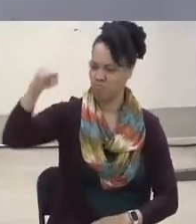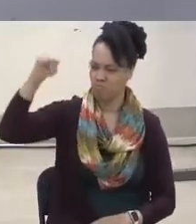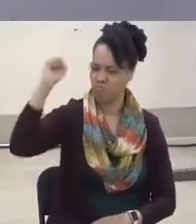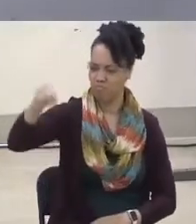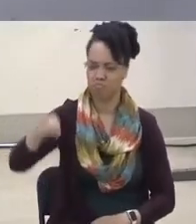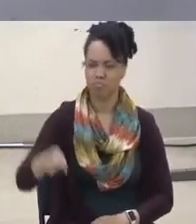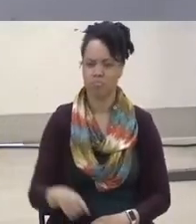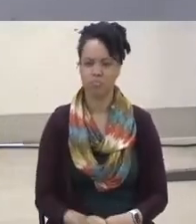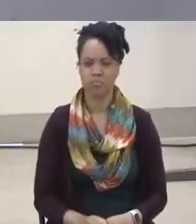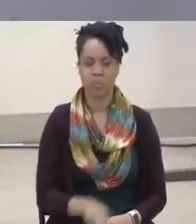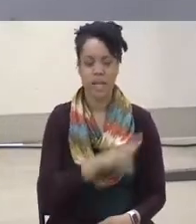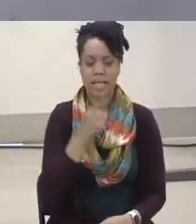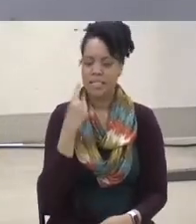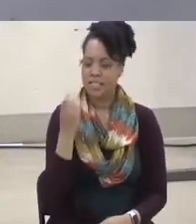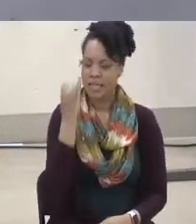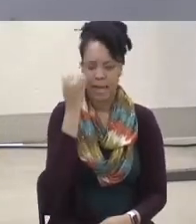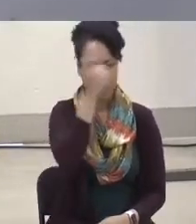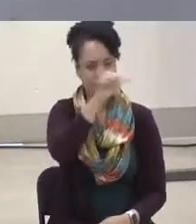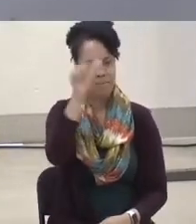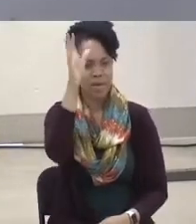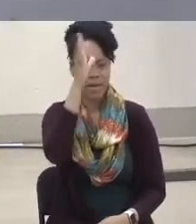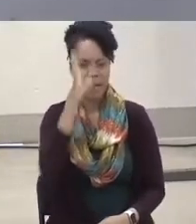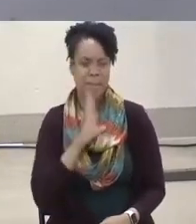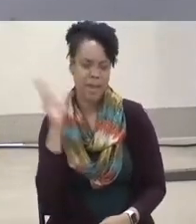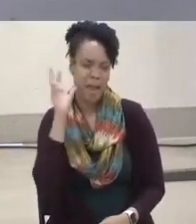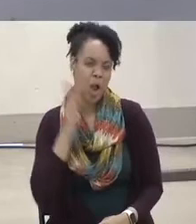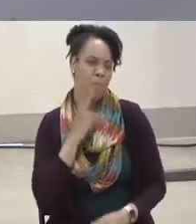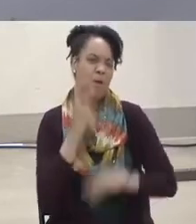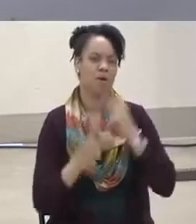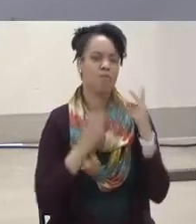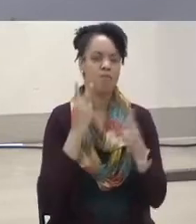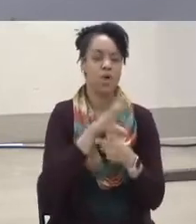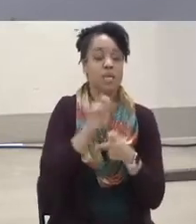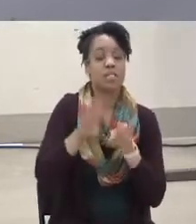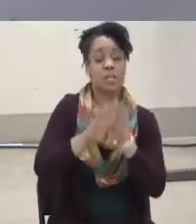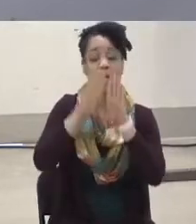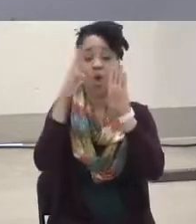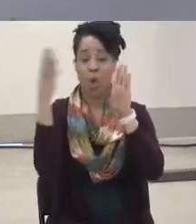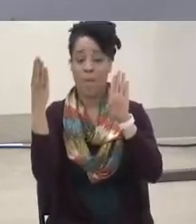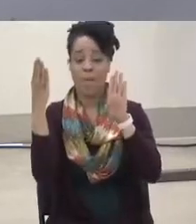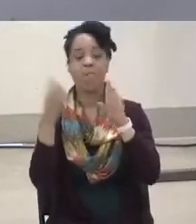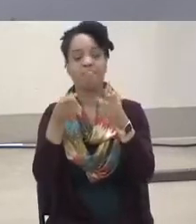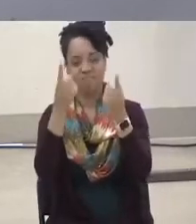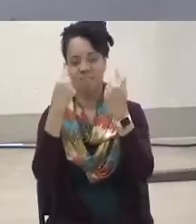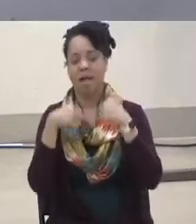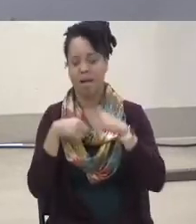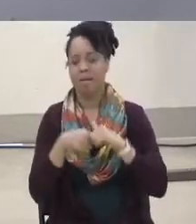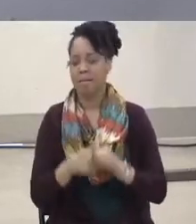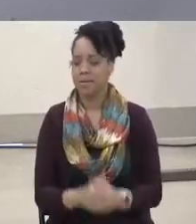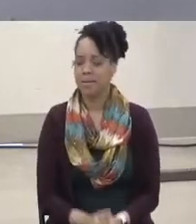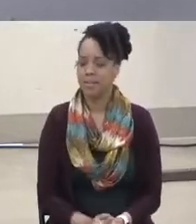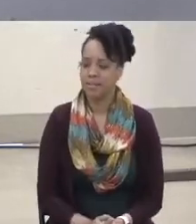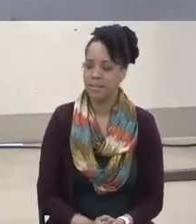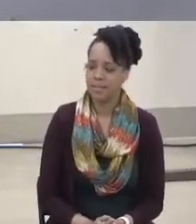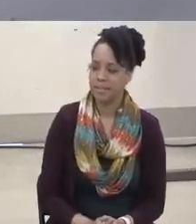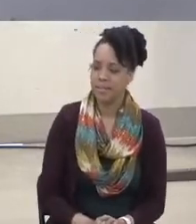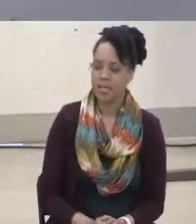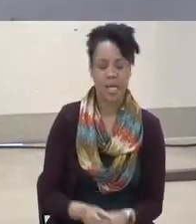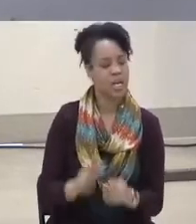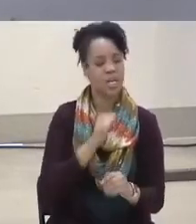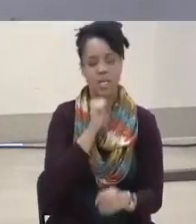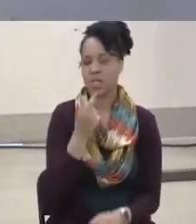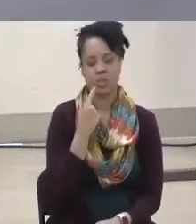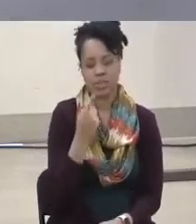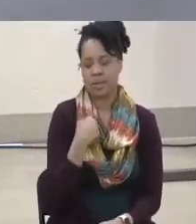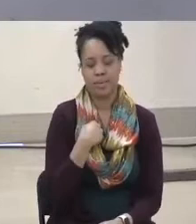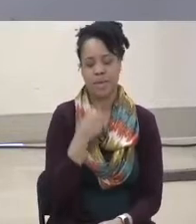puerta y toco. And he said, if any man hear my voice and open up, I'll come back in. Si alguien escucha y me deja entrar, Don't tell